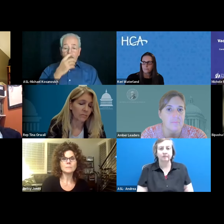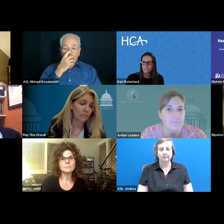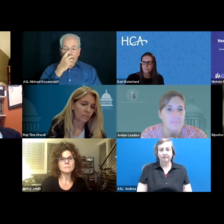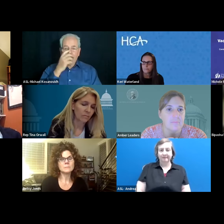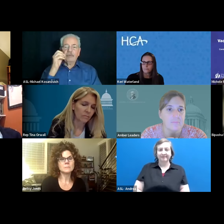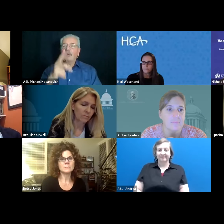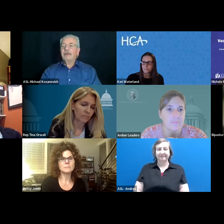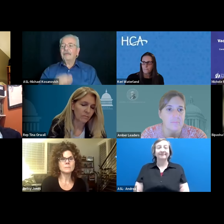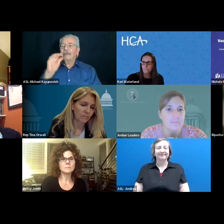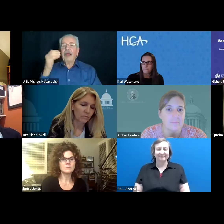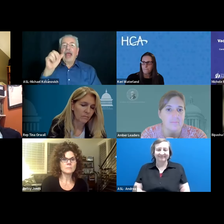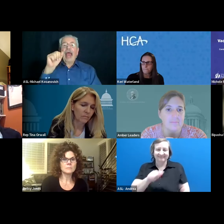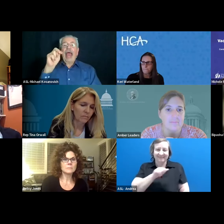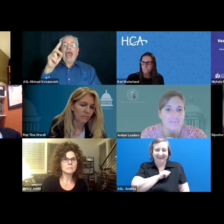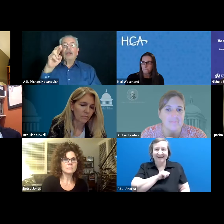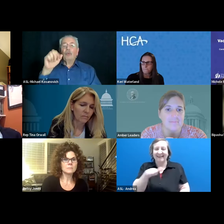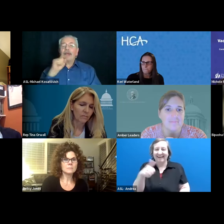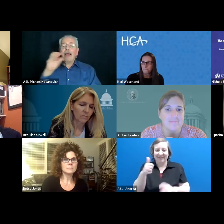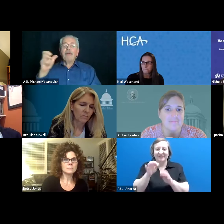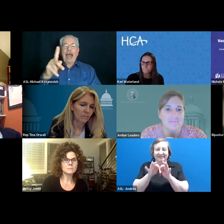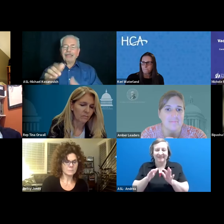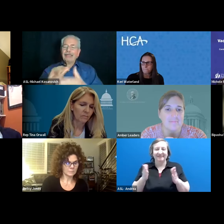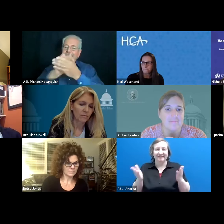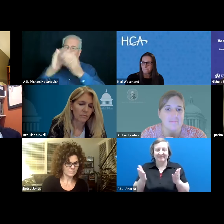Okay, and looks like Andrea's back. Yay, Andrea. So she'll be taking